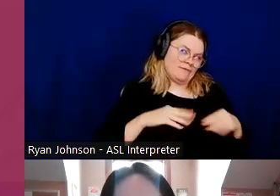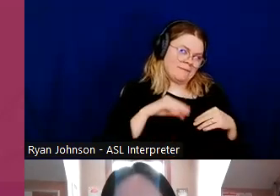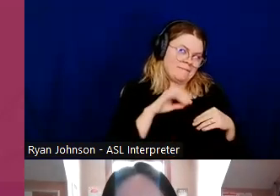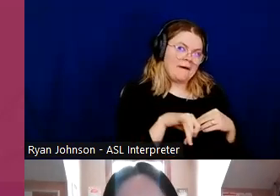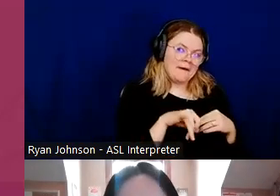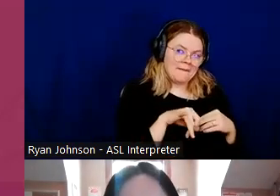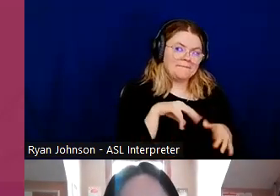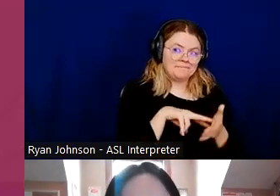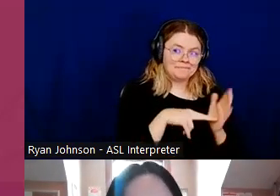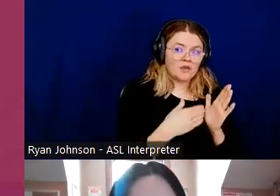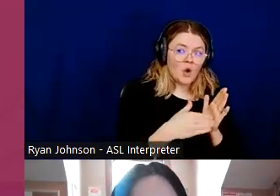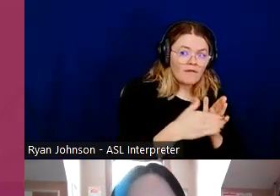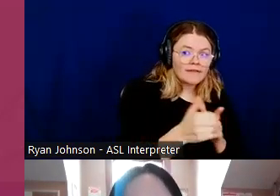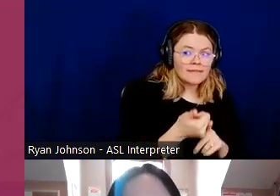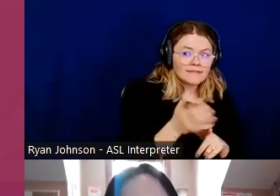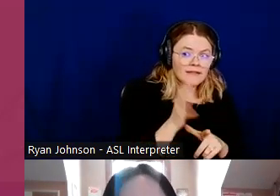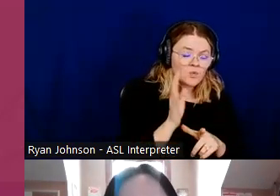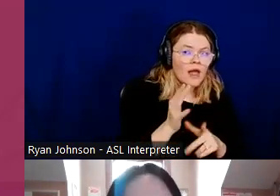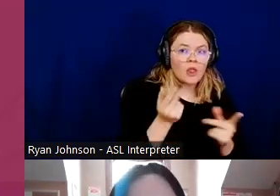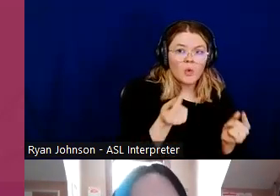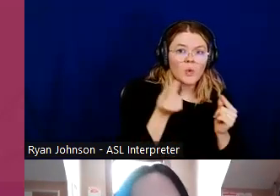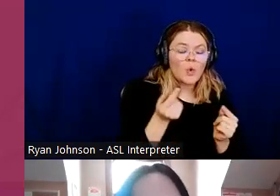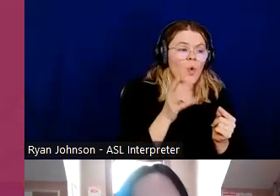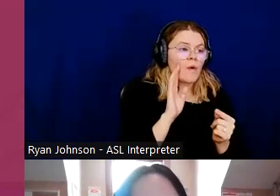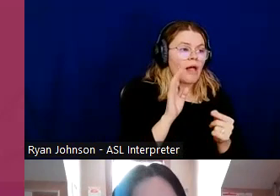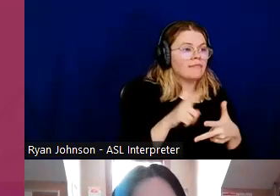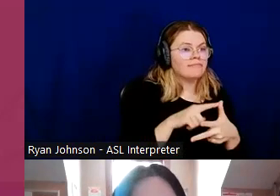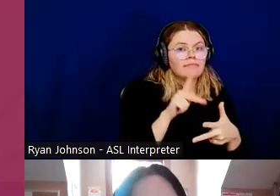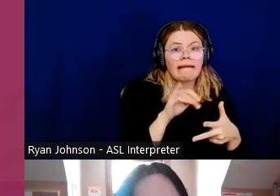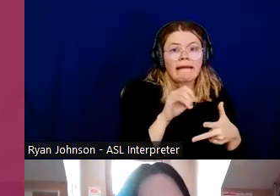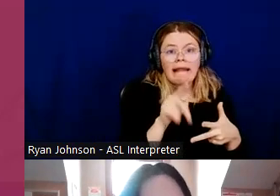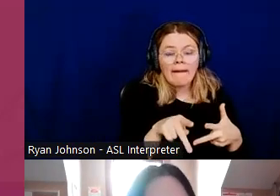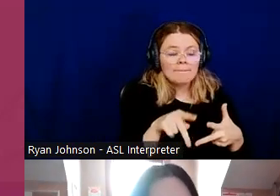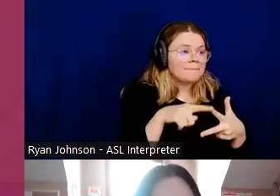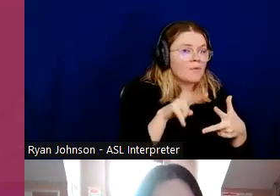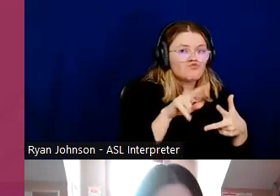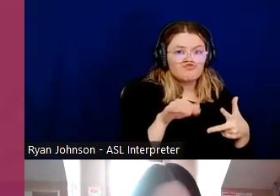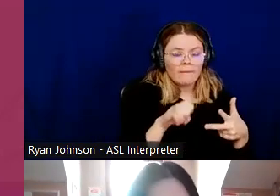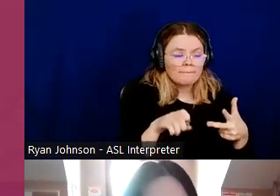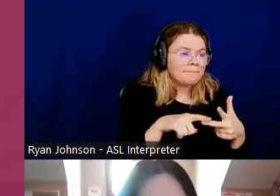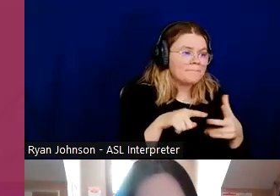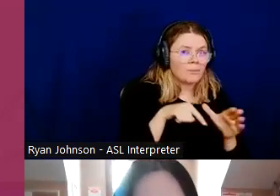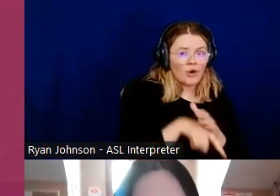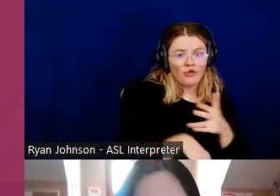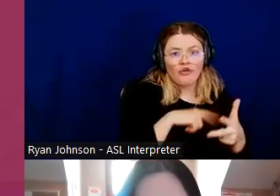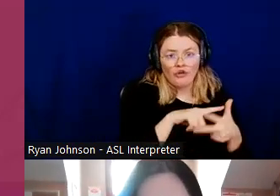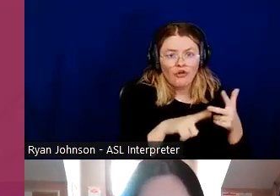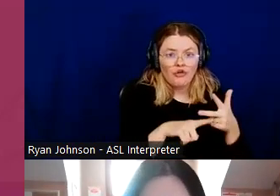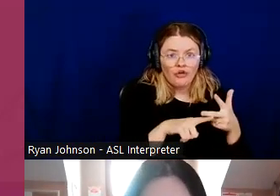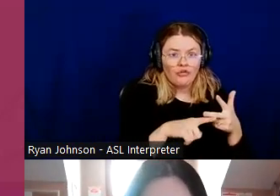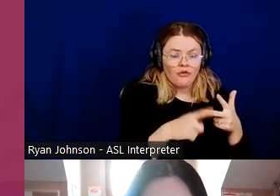turn to things like kidnapping, rape, or murder in order to trap the person they are infatuated with.